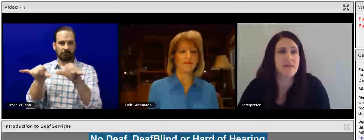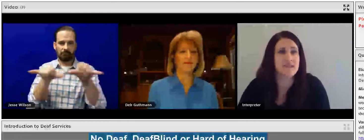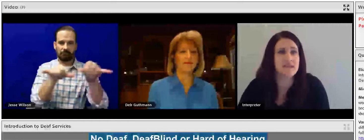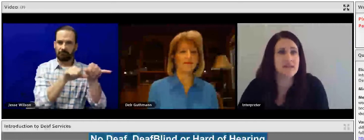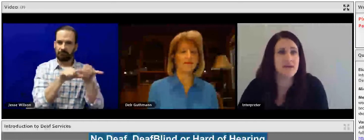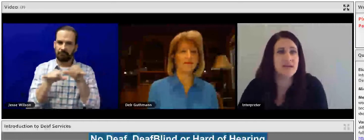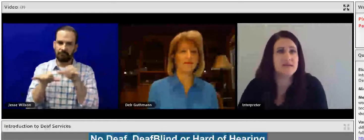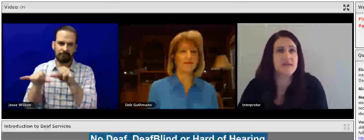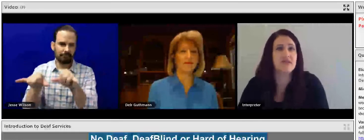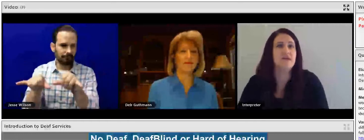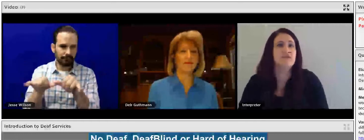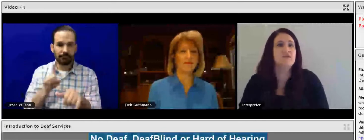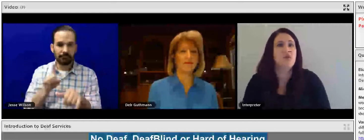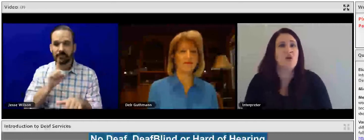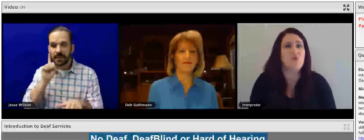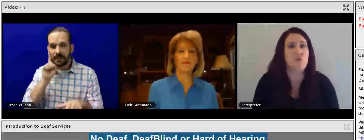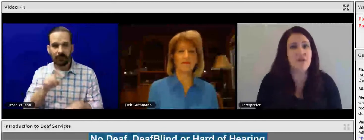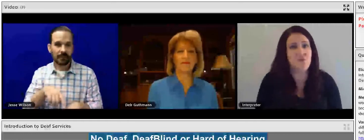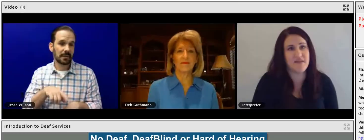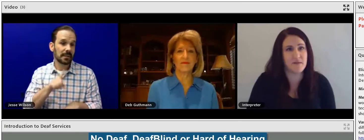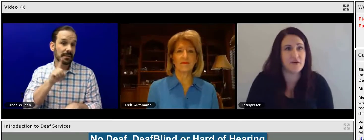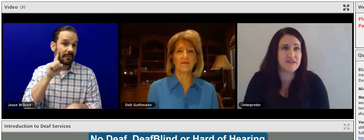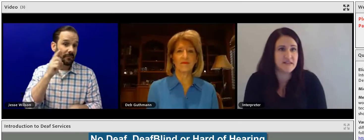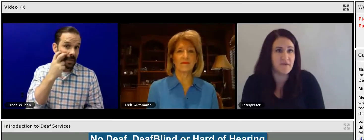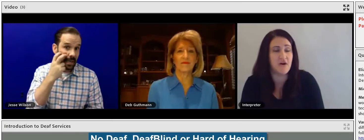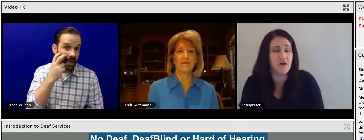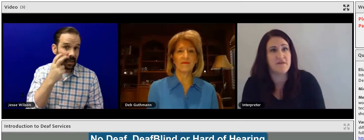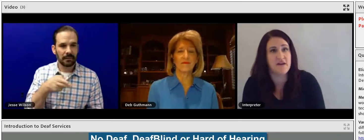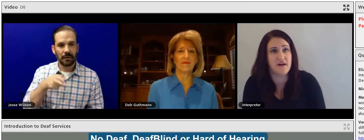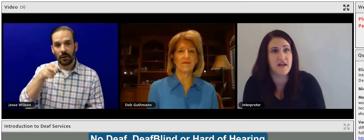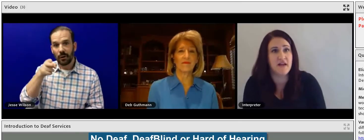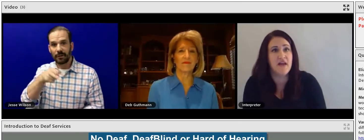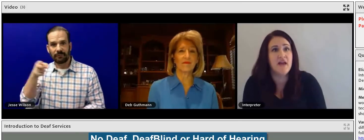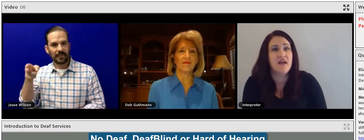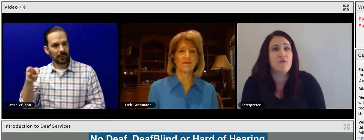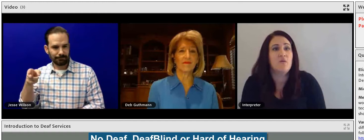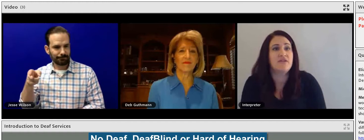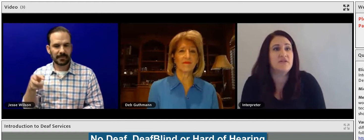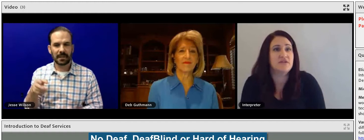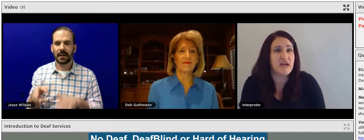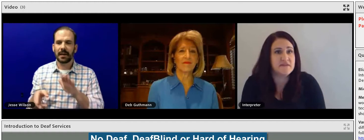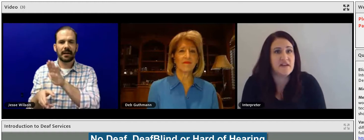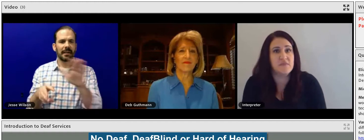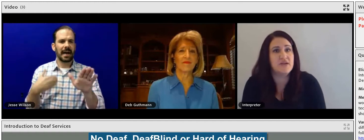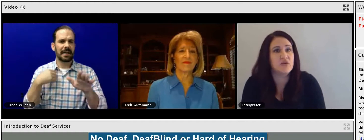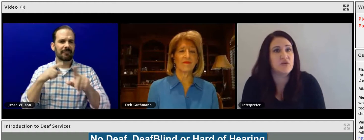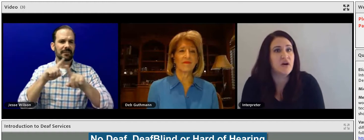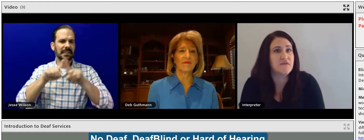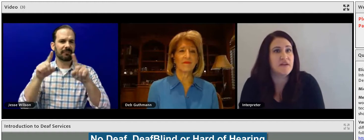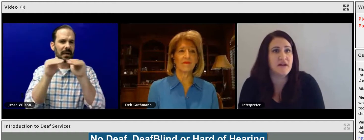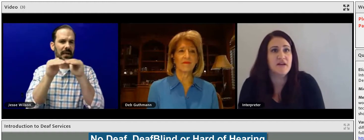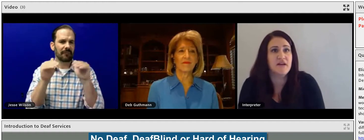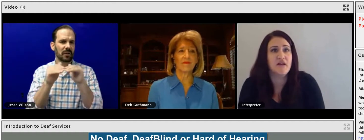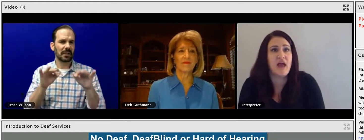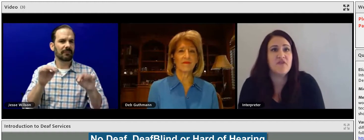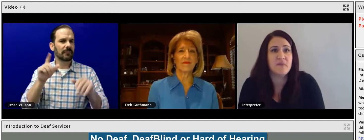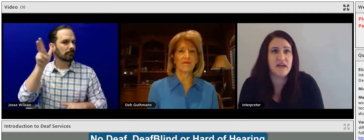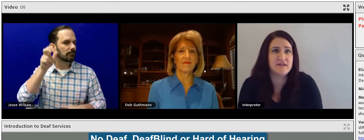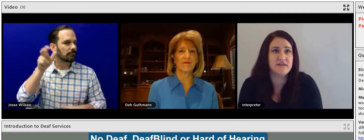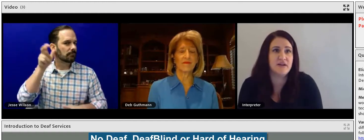Another important thing to emphasize here is that there's no one way that a person is deaf or hard of hearing. Whether they're deaf, deaf-blind, or